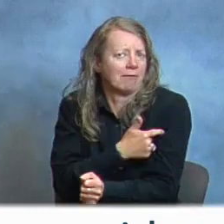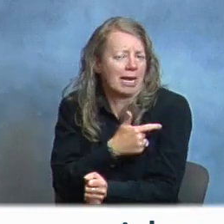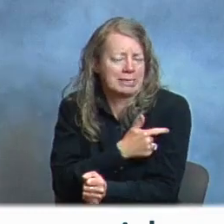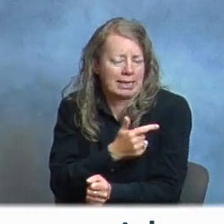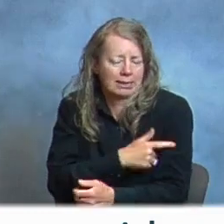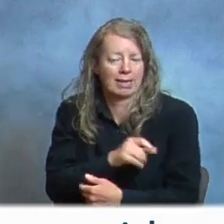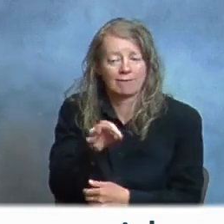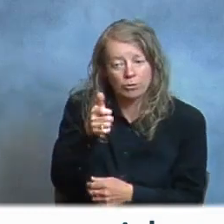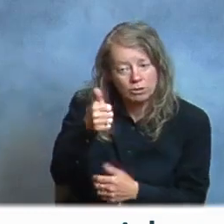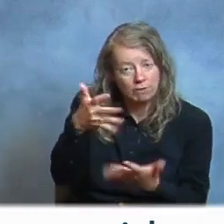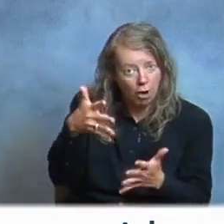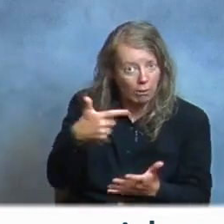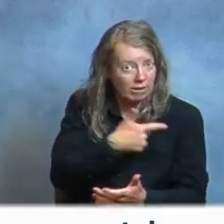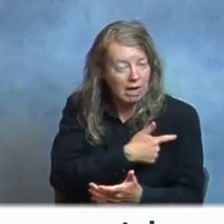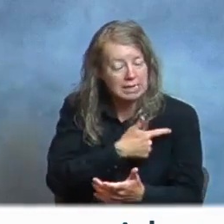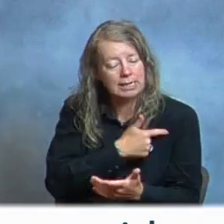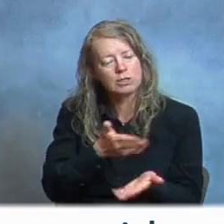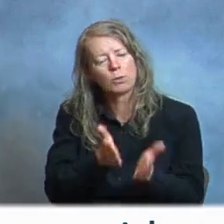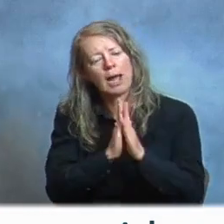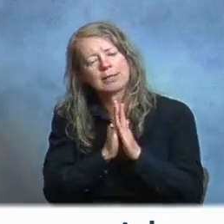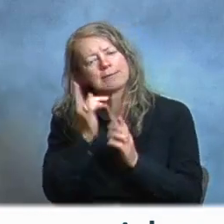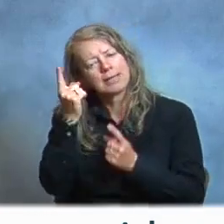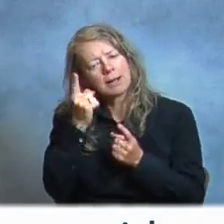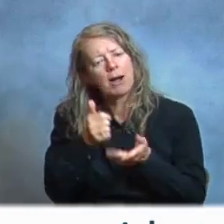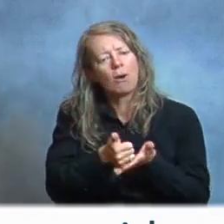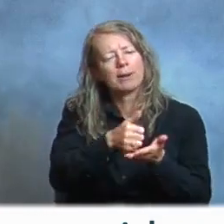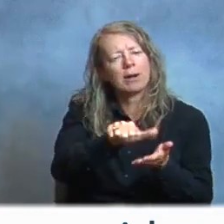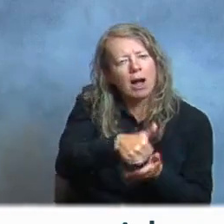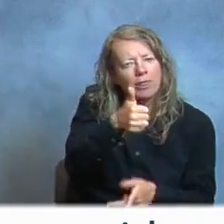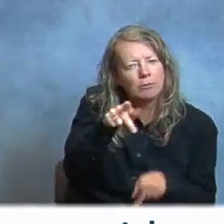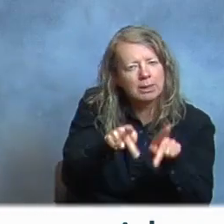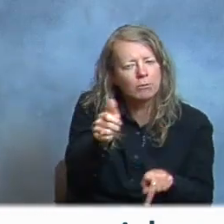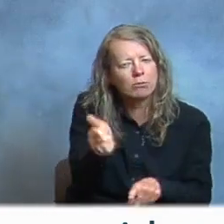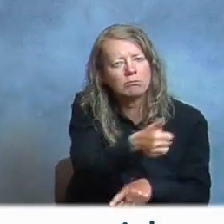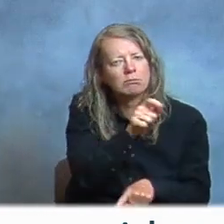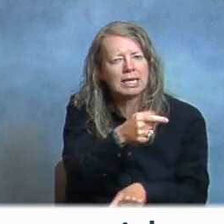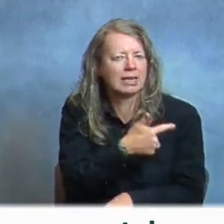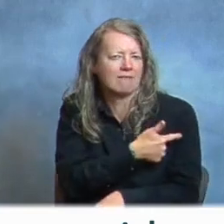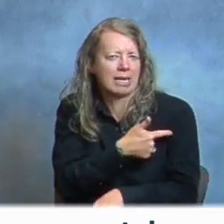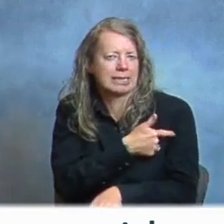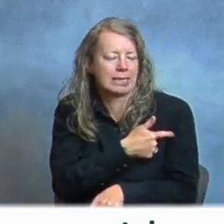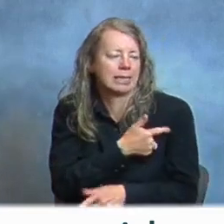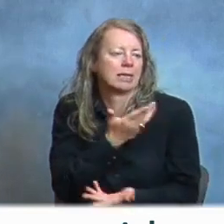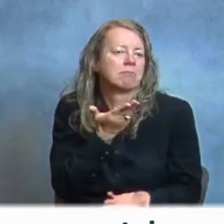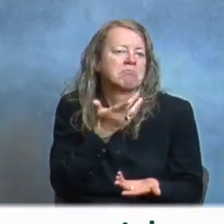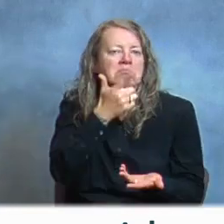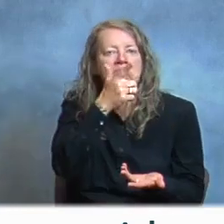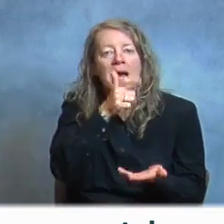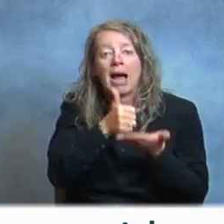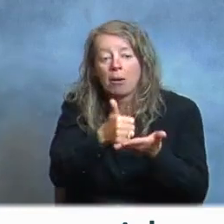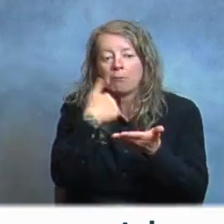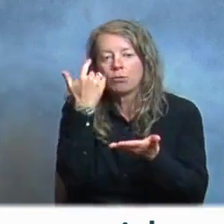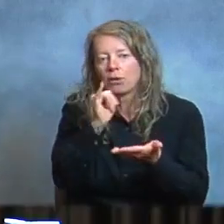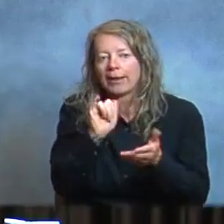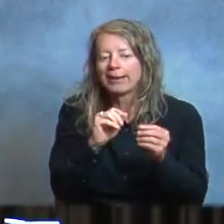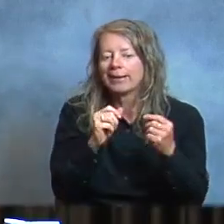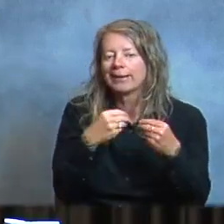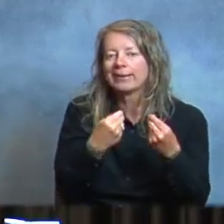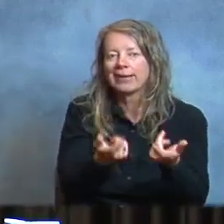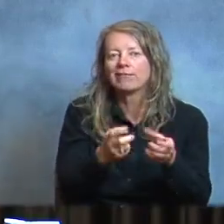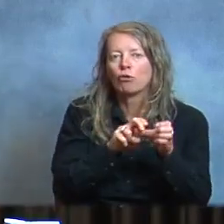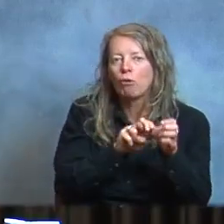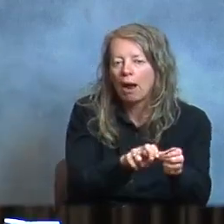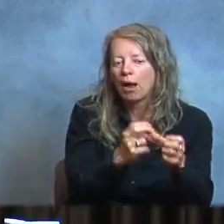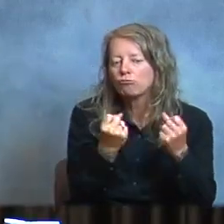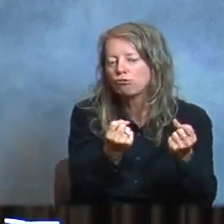gotten vaccinated, we ask that you consider helping others get vaccinated, and maybe that's providing a ride somewhere, making appointments